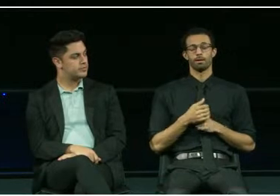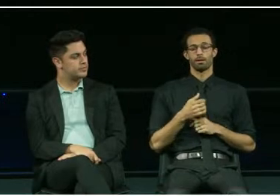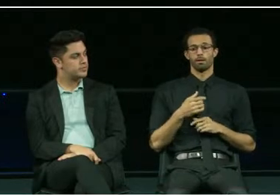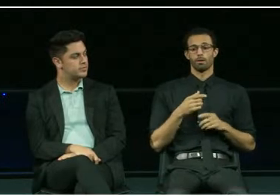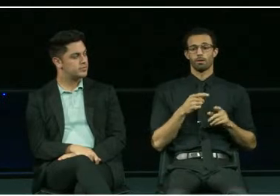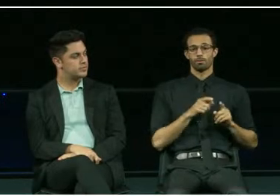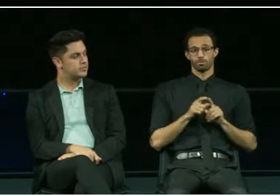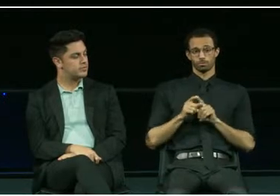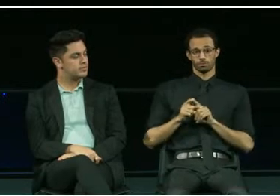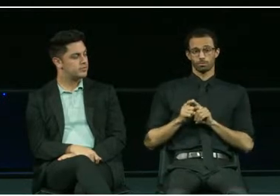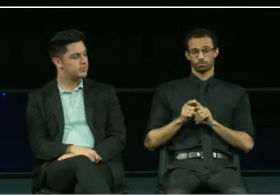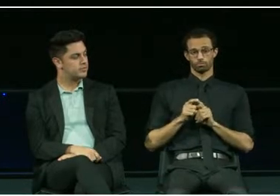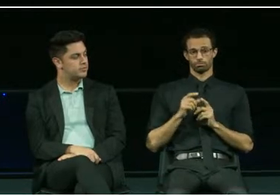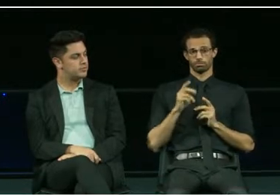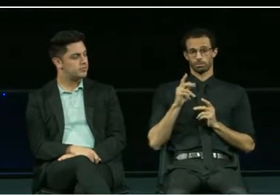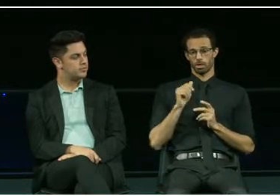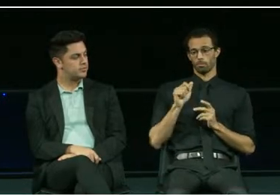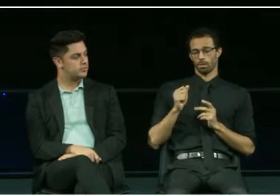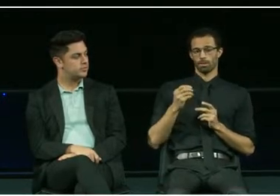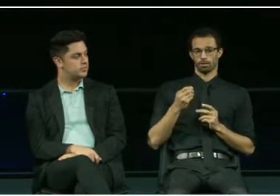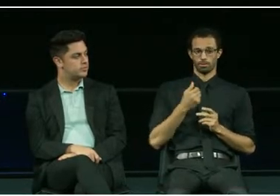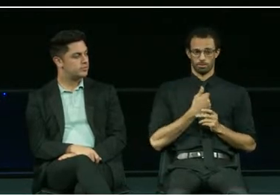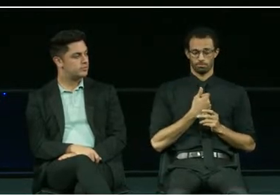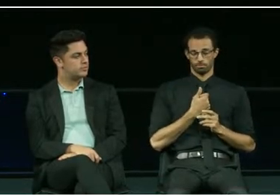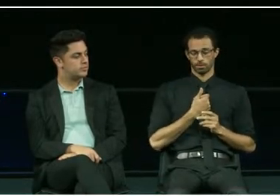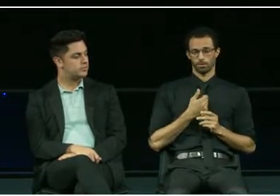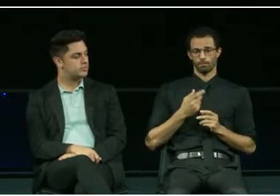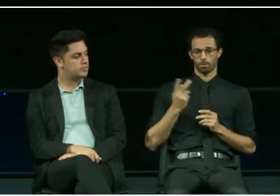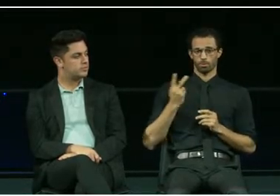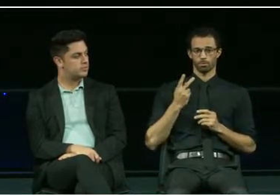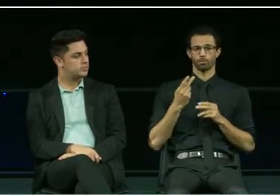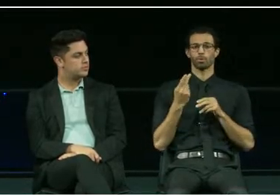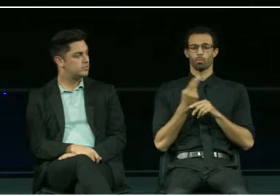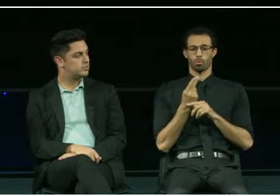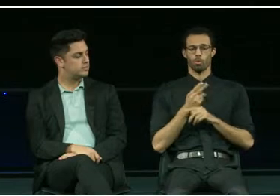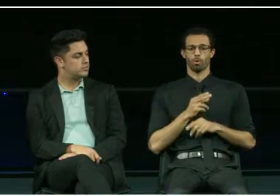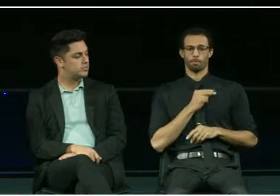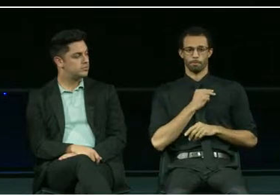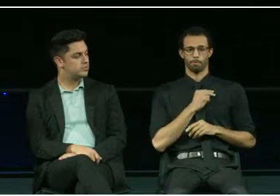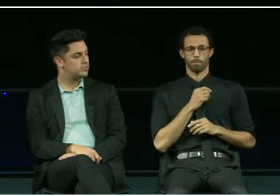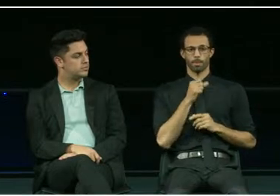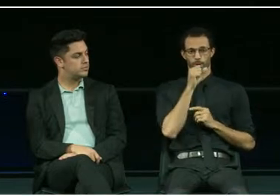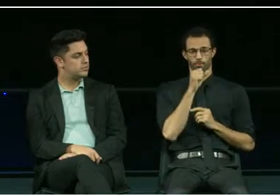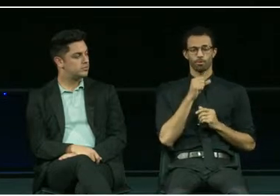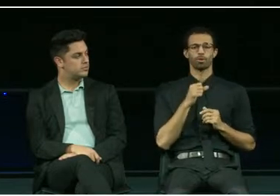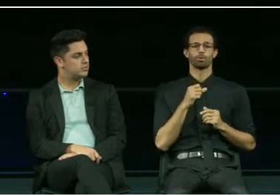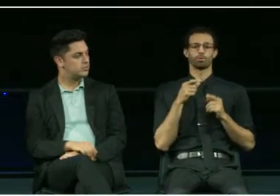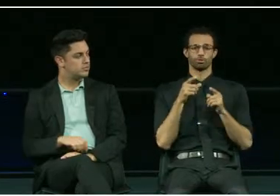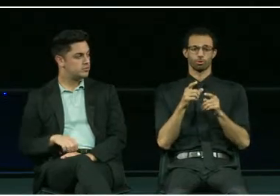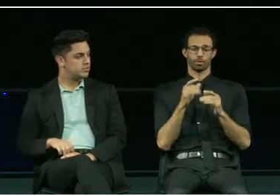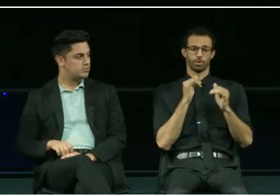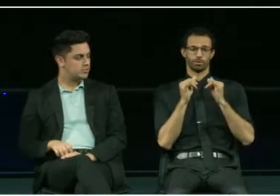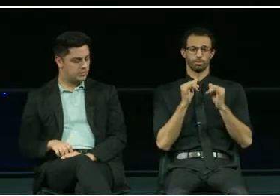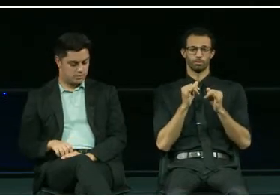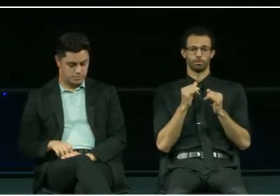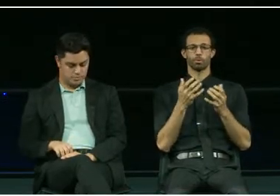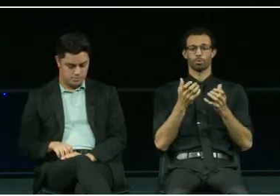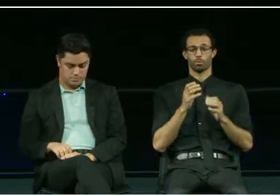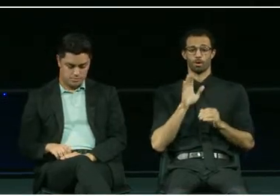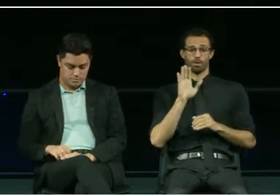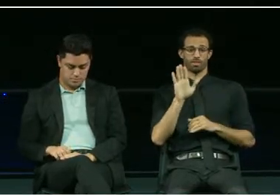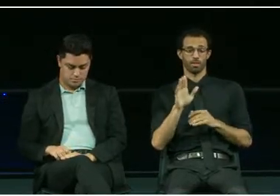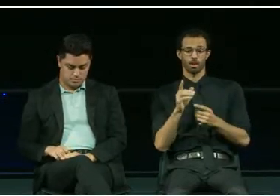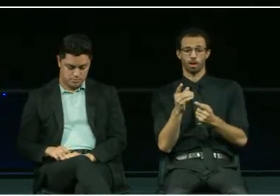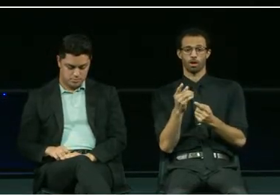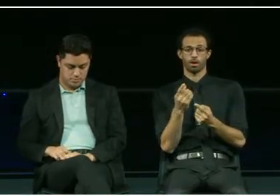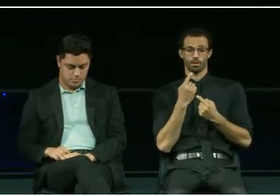we also Conall and I both wore microphones when we did the interviews, because we wanted not just their answers, but